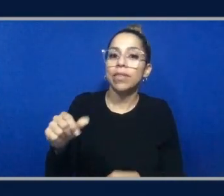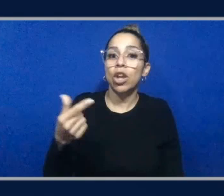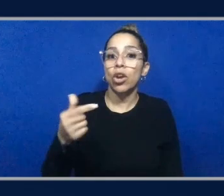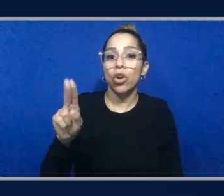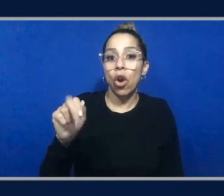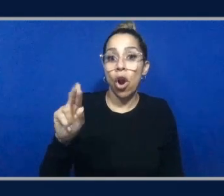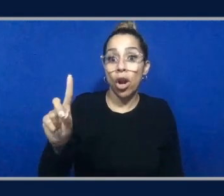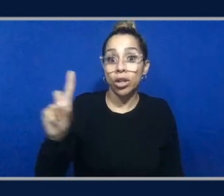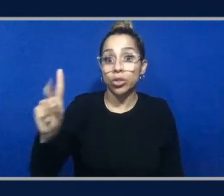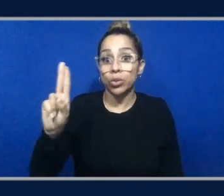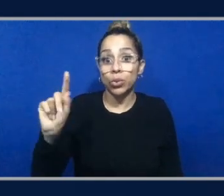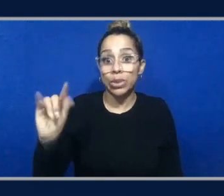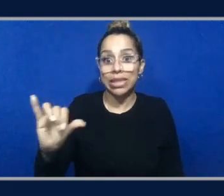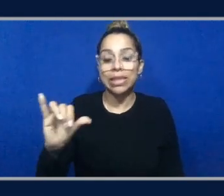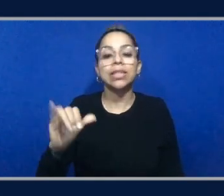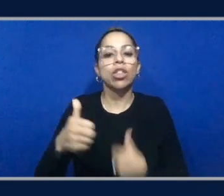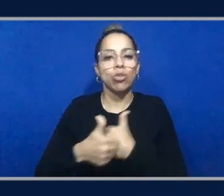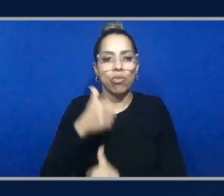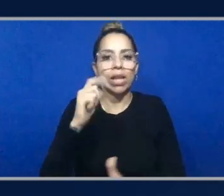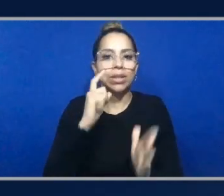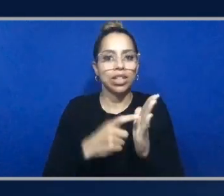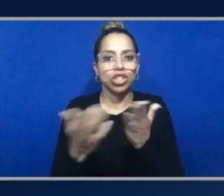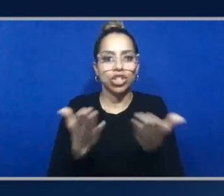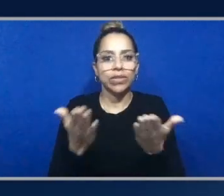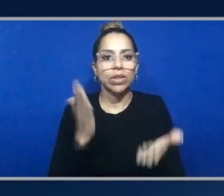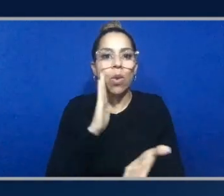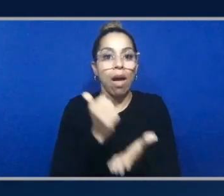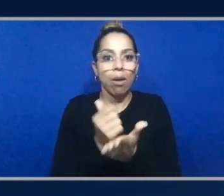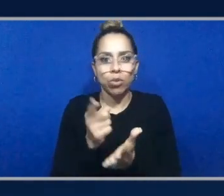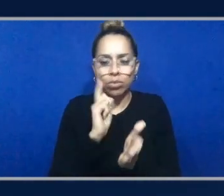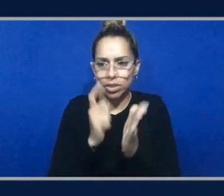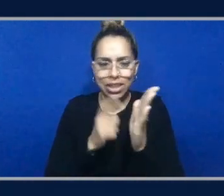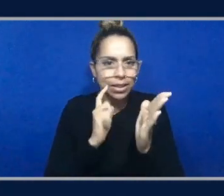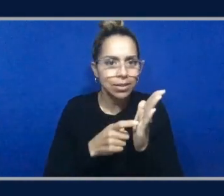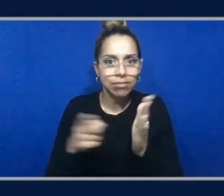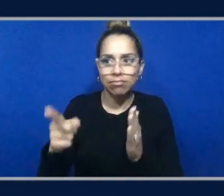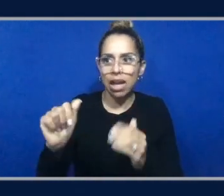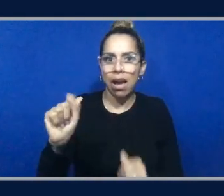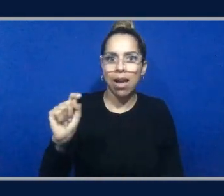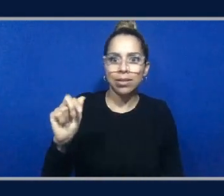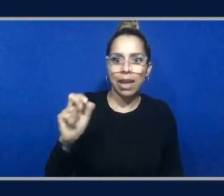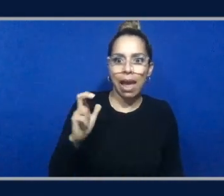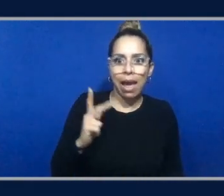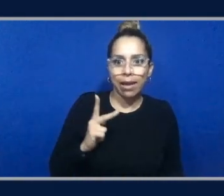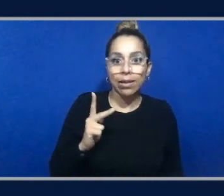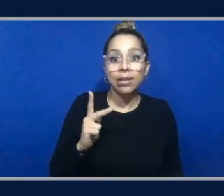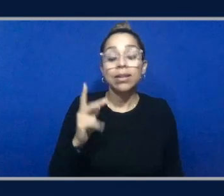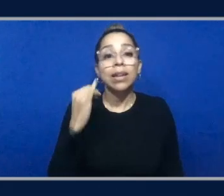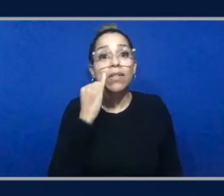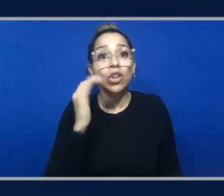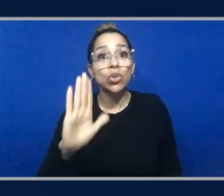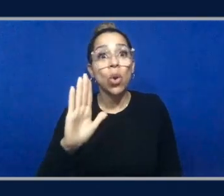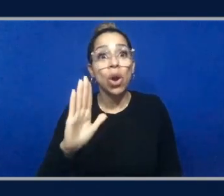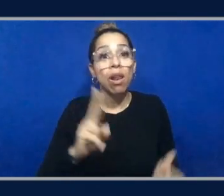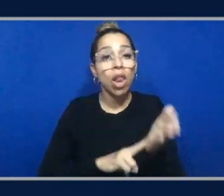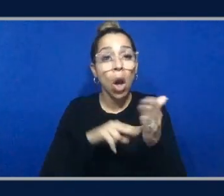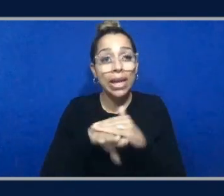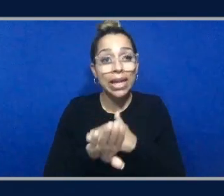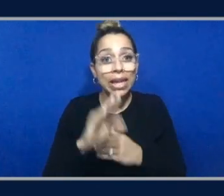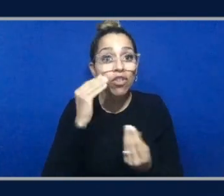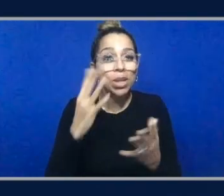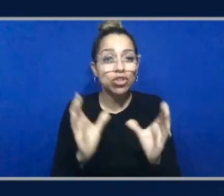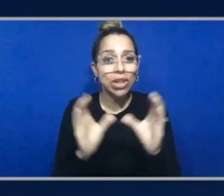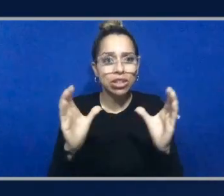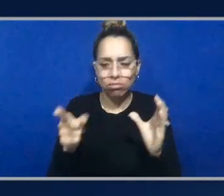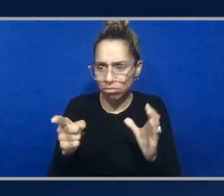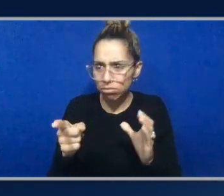active attacks in your cloud environment. And for example, some things that can detect is if your credentials were compromised, if there is some crypto mining